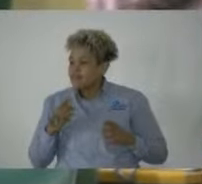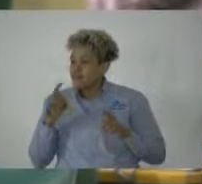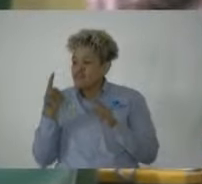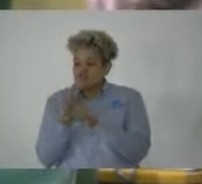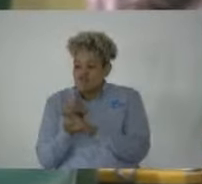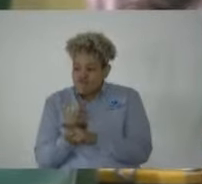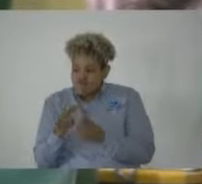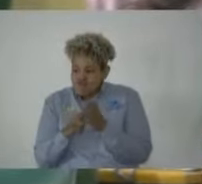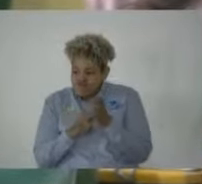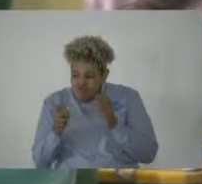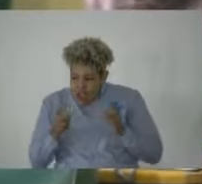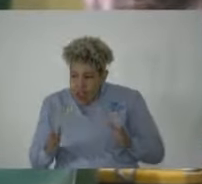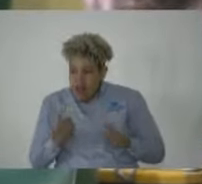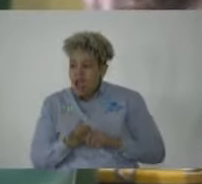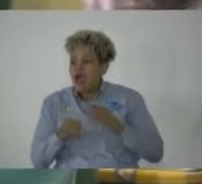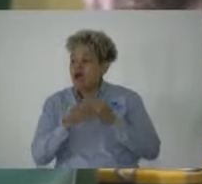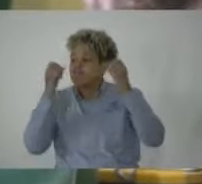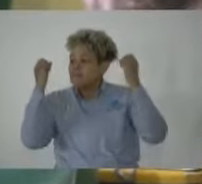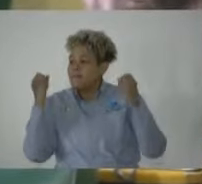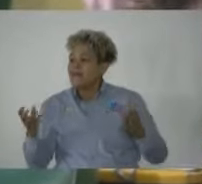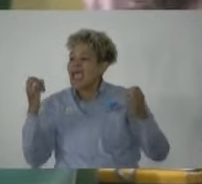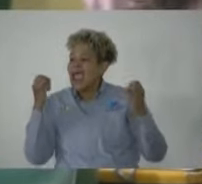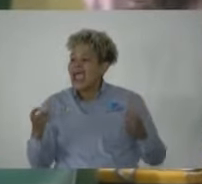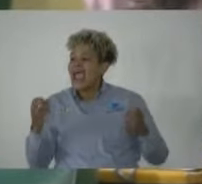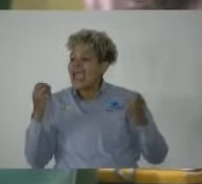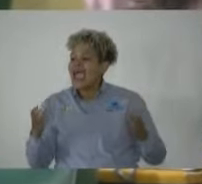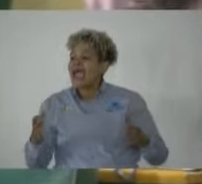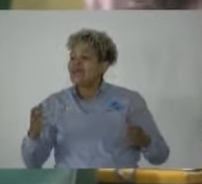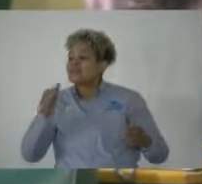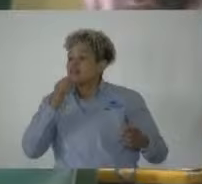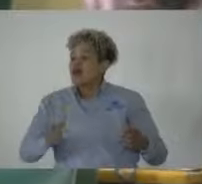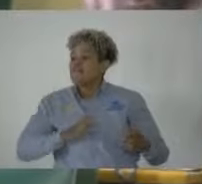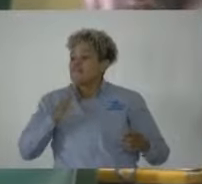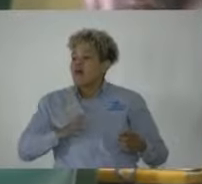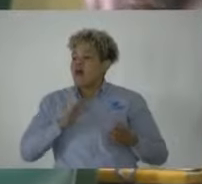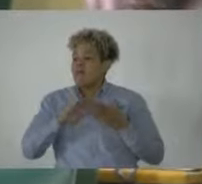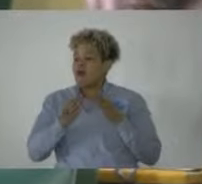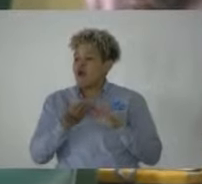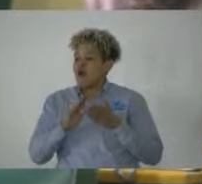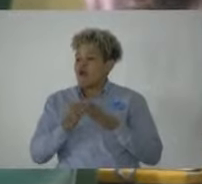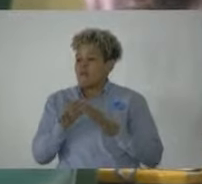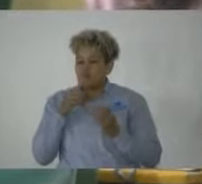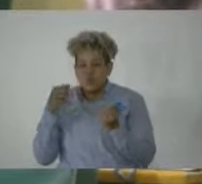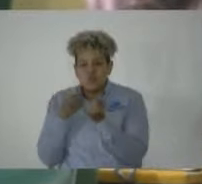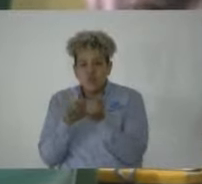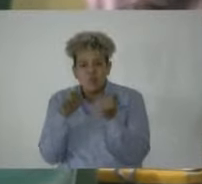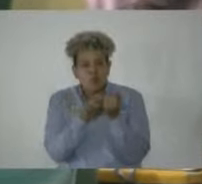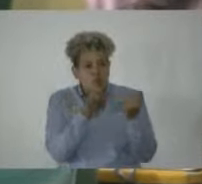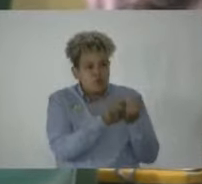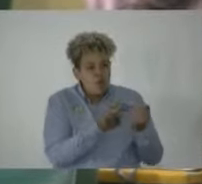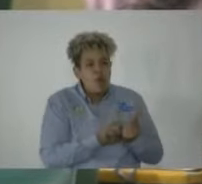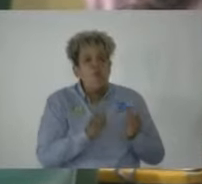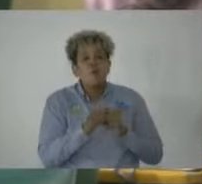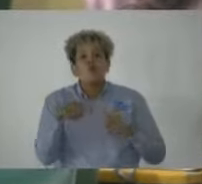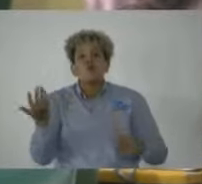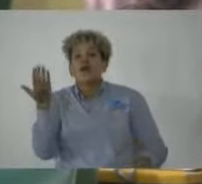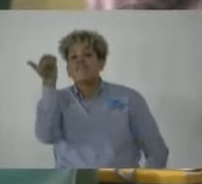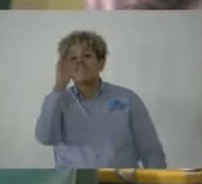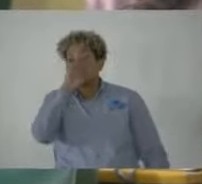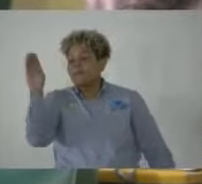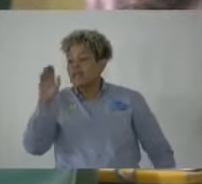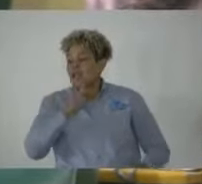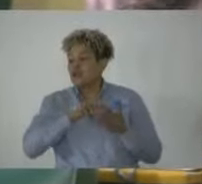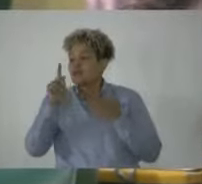regularization of a number of informal communities across the country with a $15